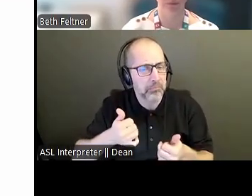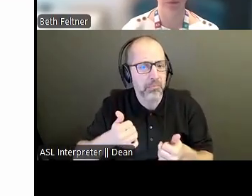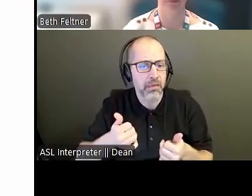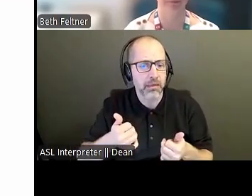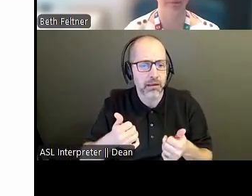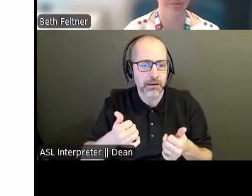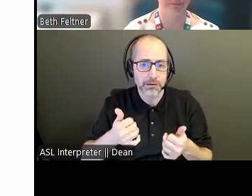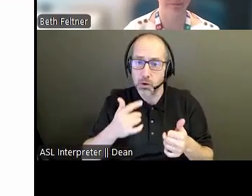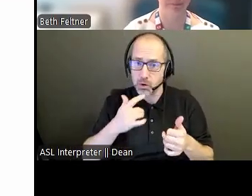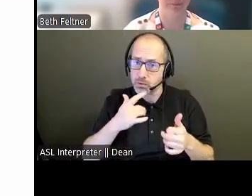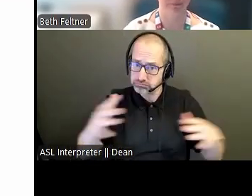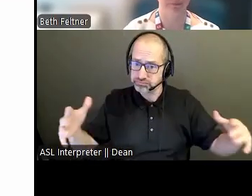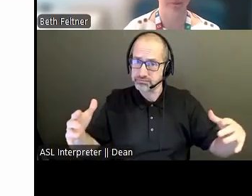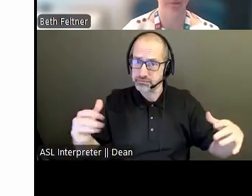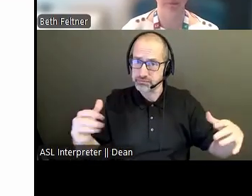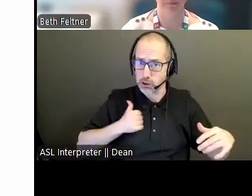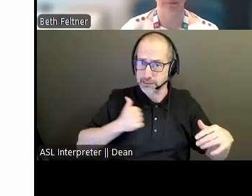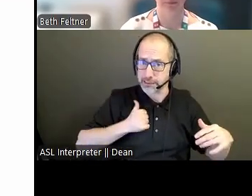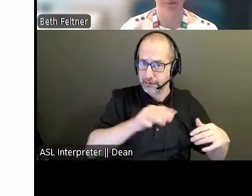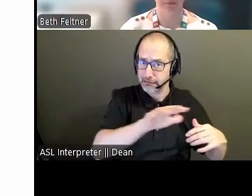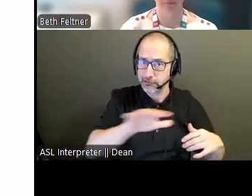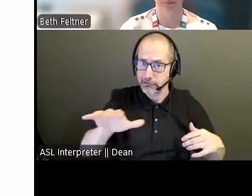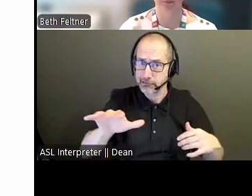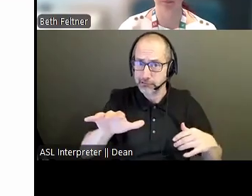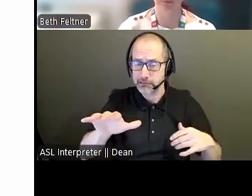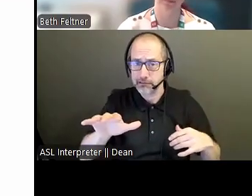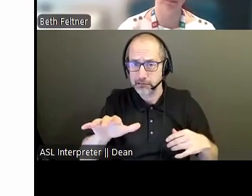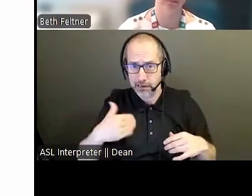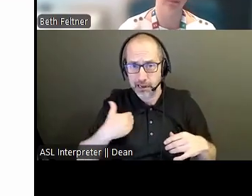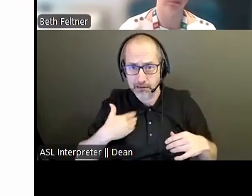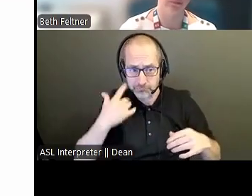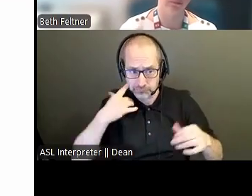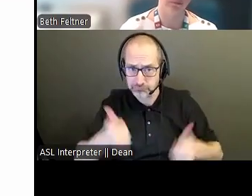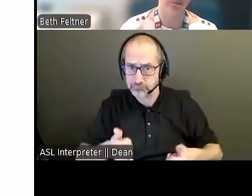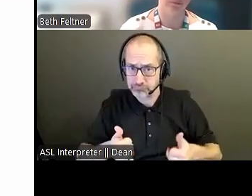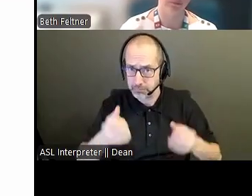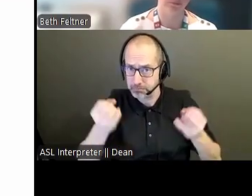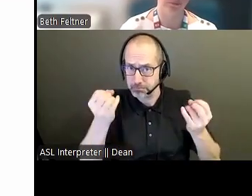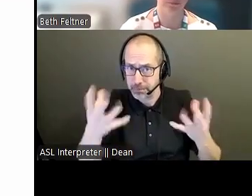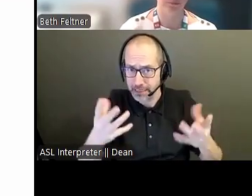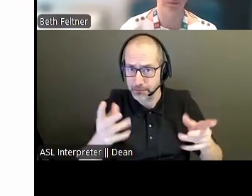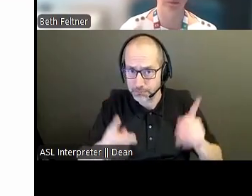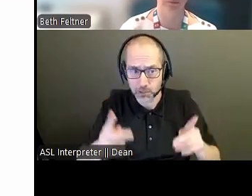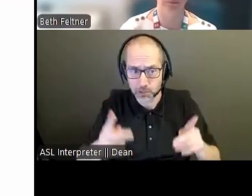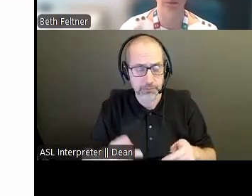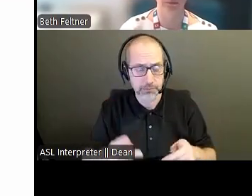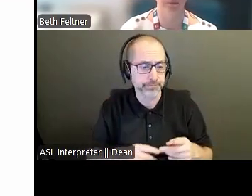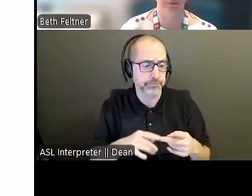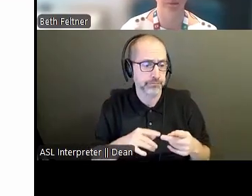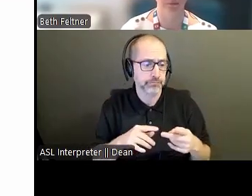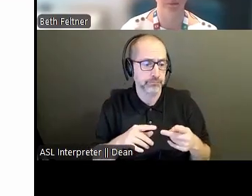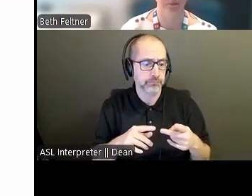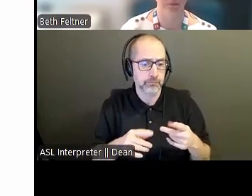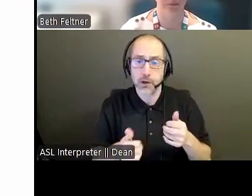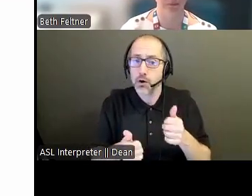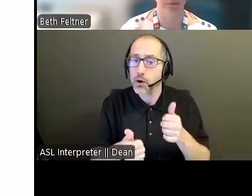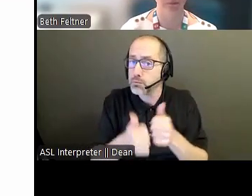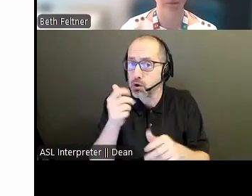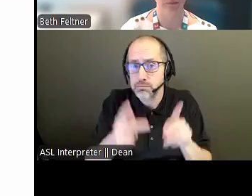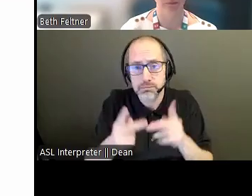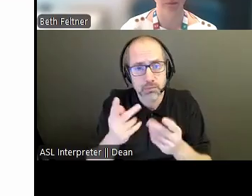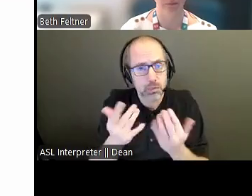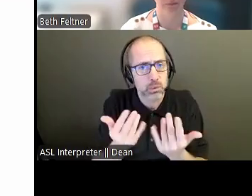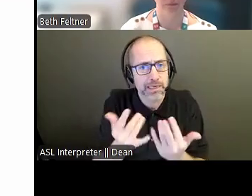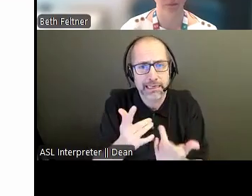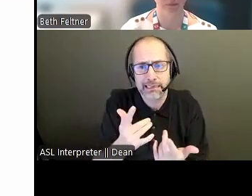prevalent, in the world, but it's prevalent in Canada. Um, and most wait, anywhere